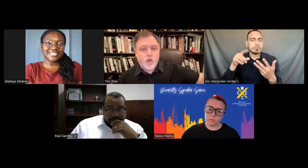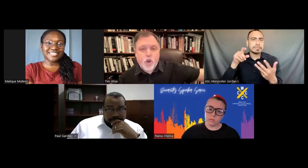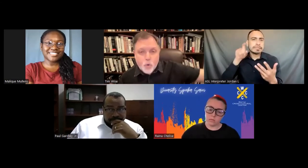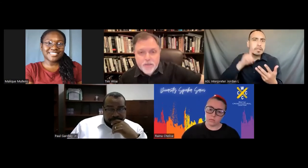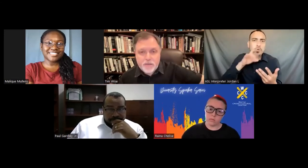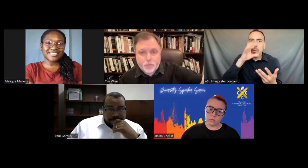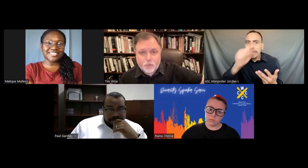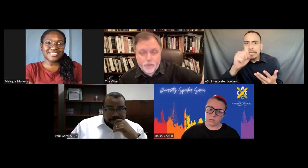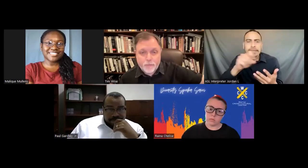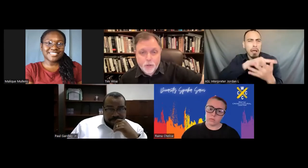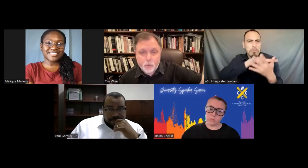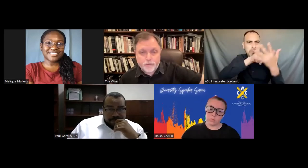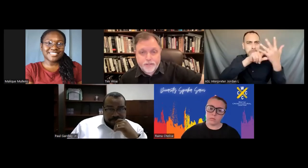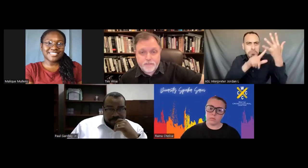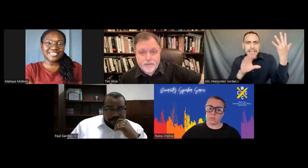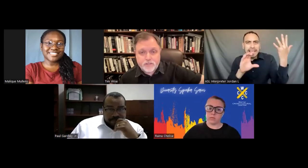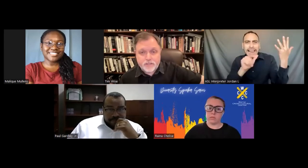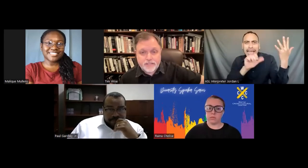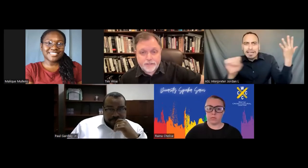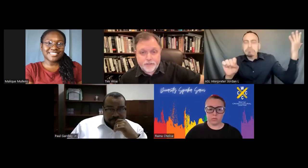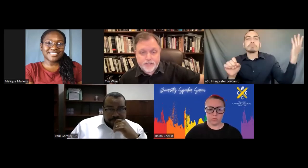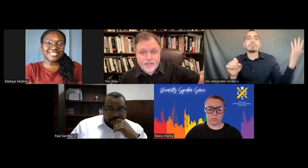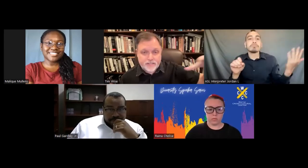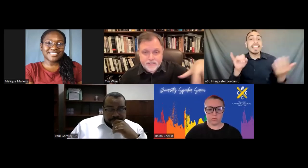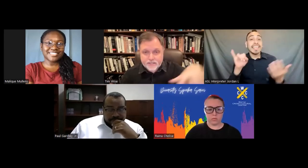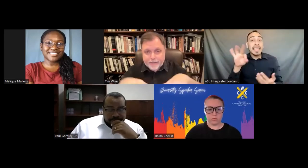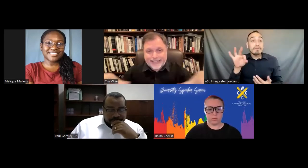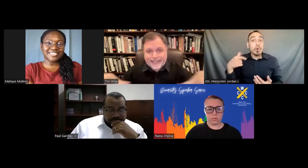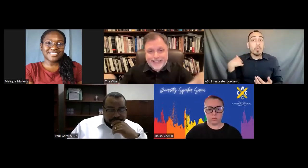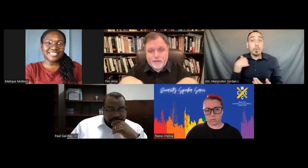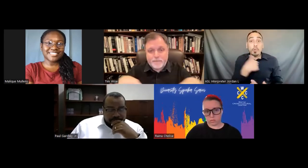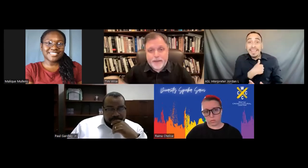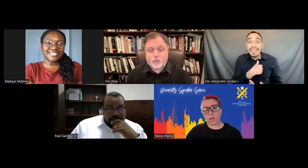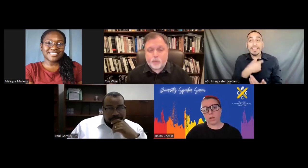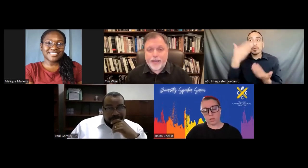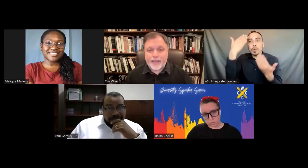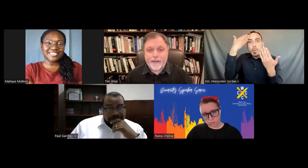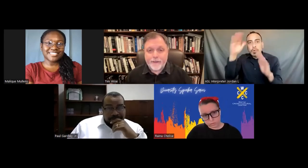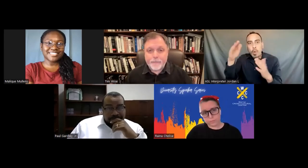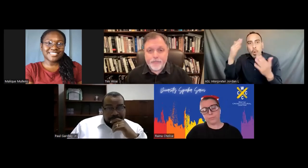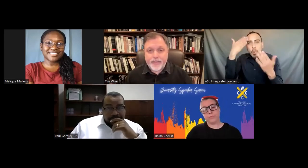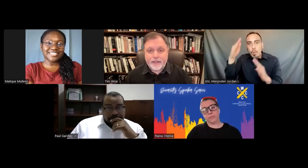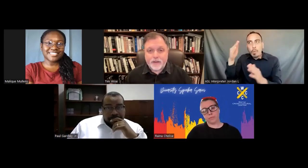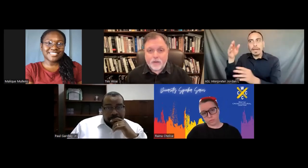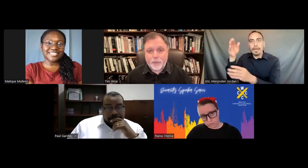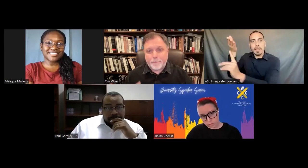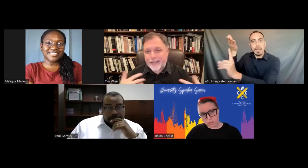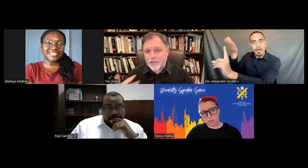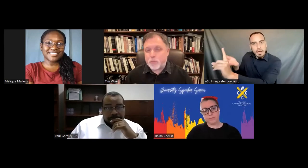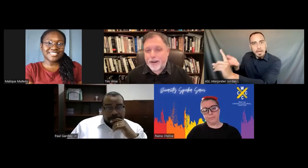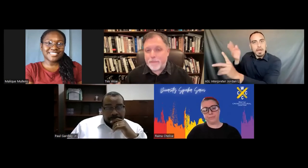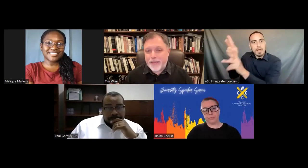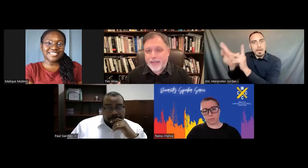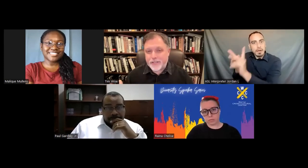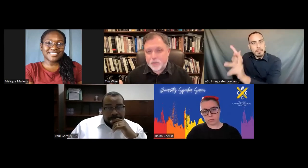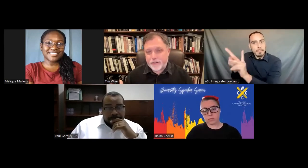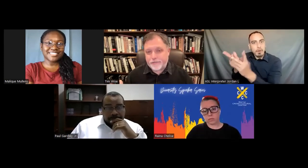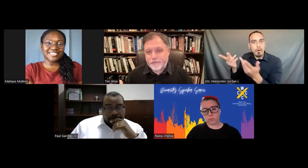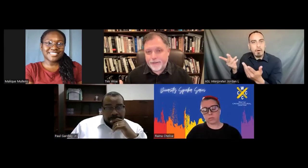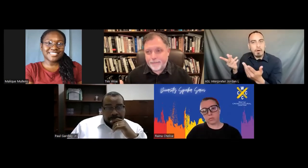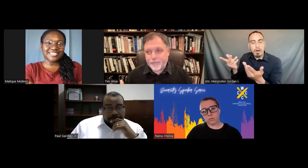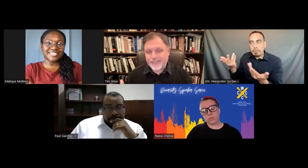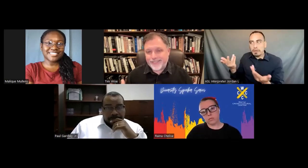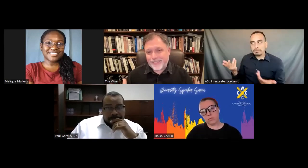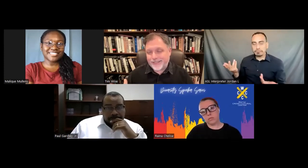don't know people who are fundamentally different than us in some identity-based way, then the best we're going to be is sort